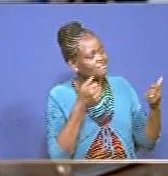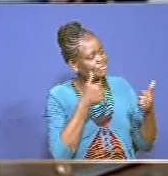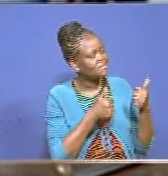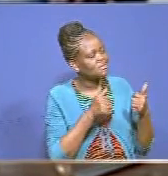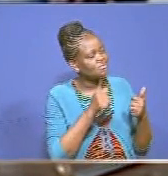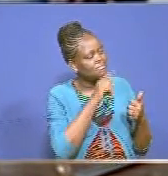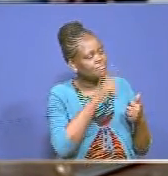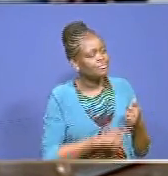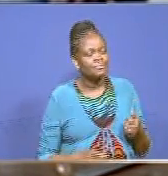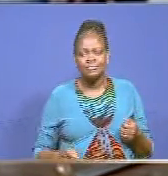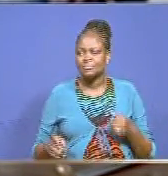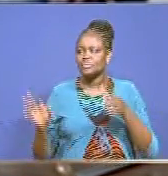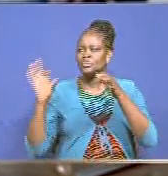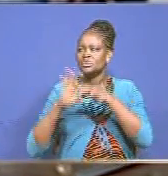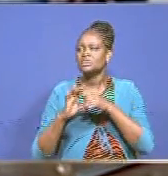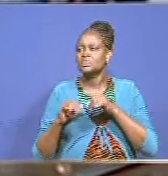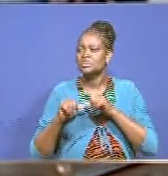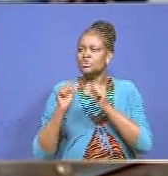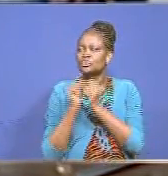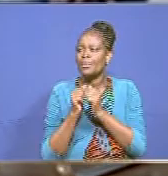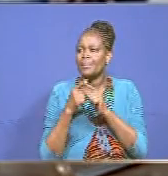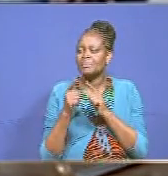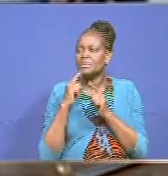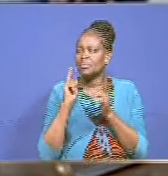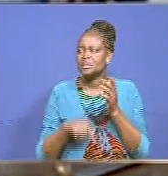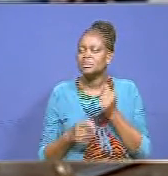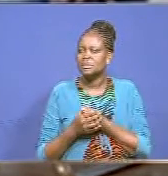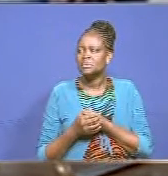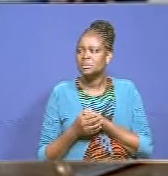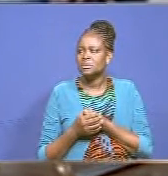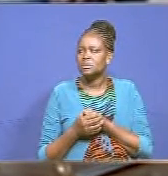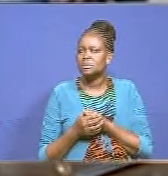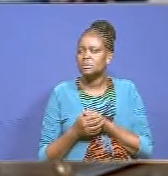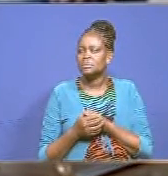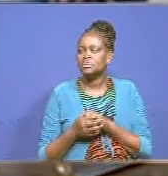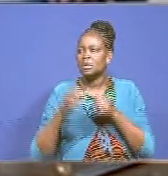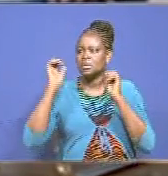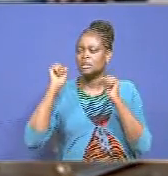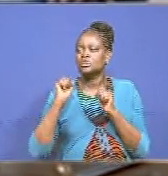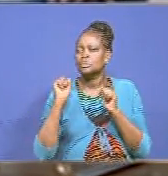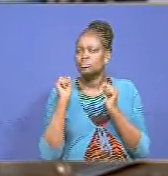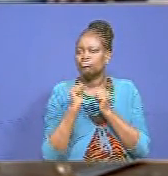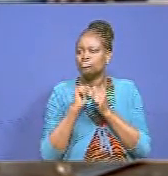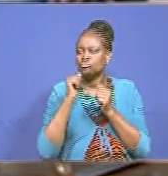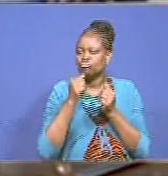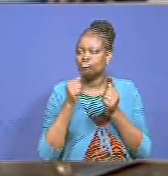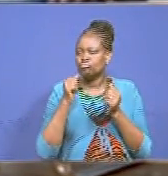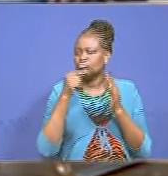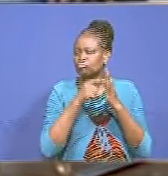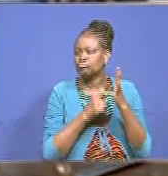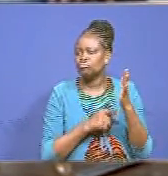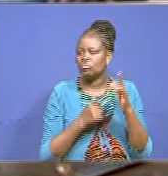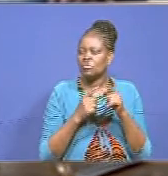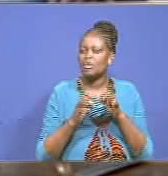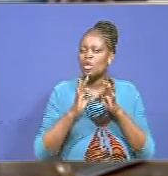coalition, it's still together. It's still together. Yeah, but what I would accept, or rather what I would agree with all this, uh-huh, is that it's been long and